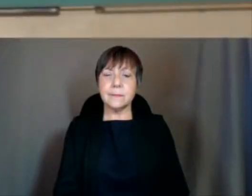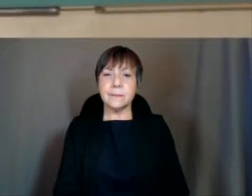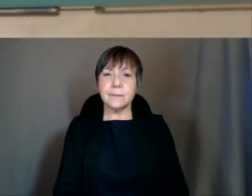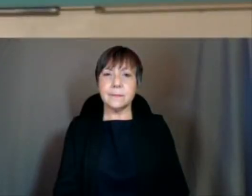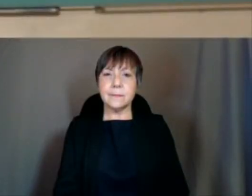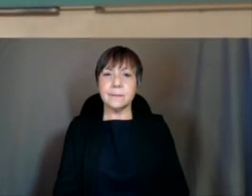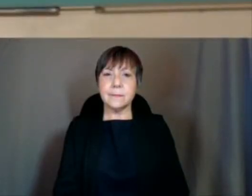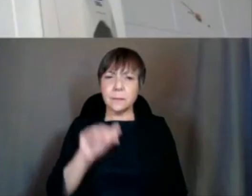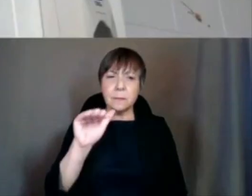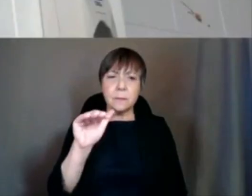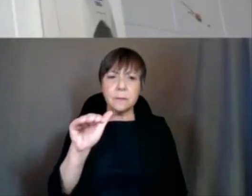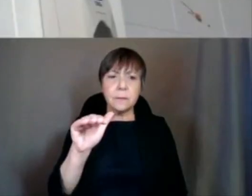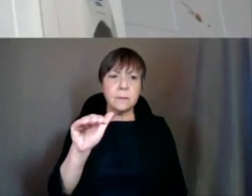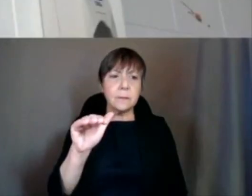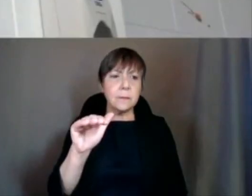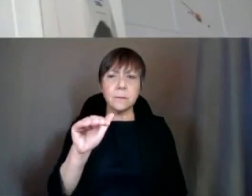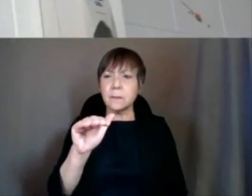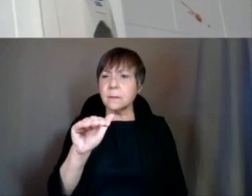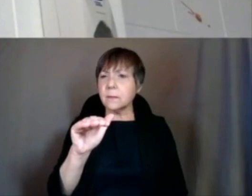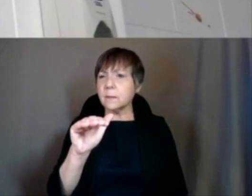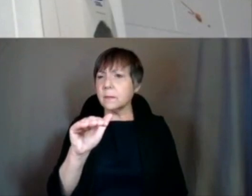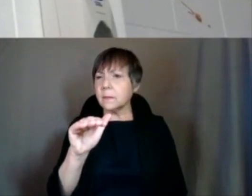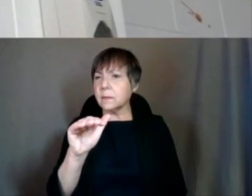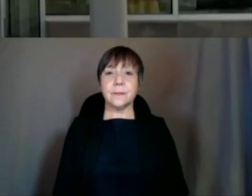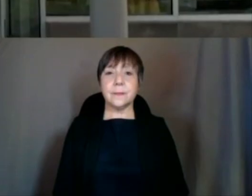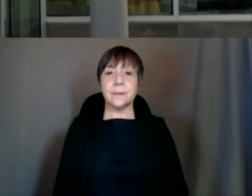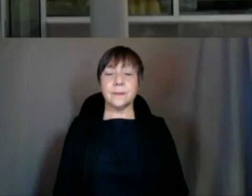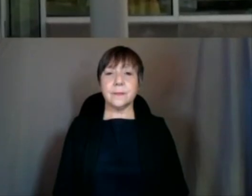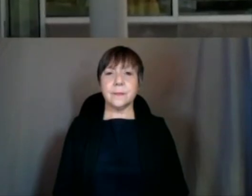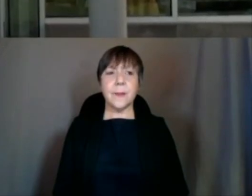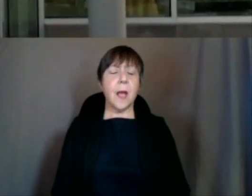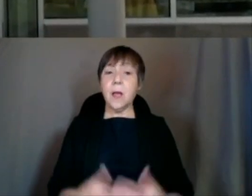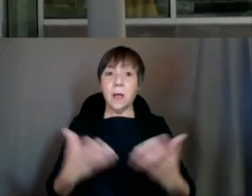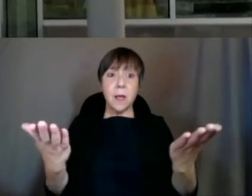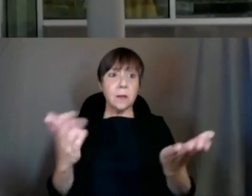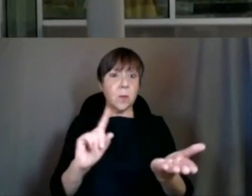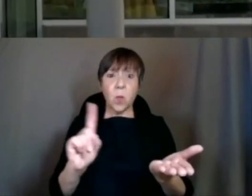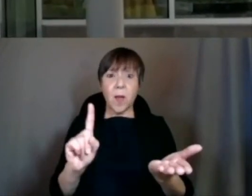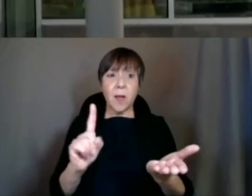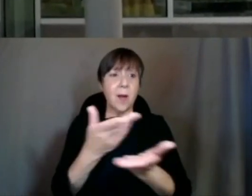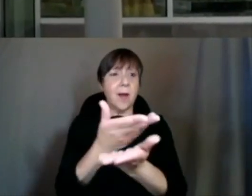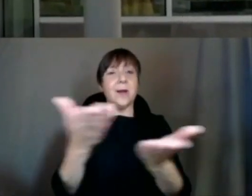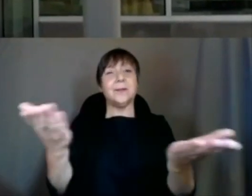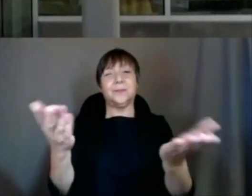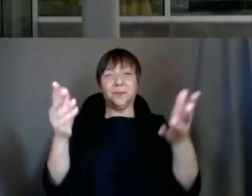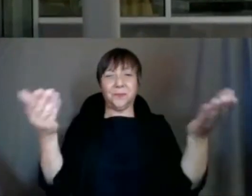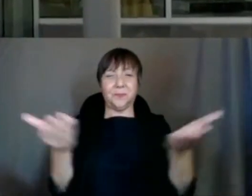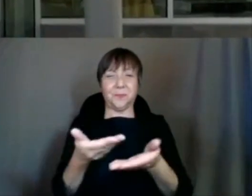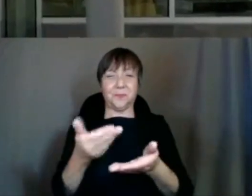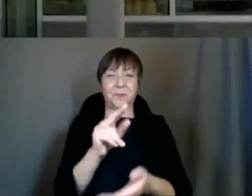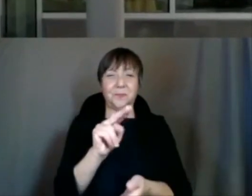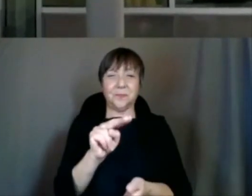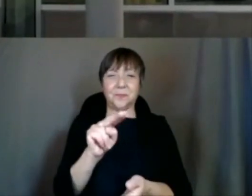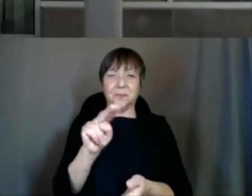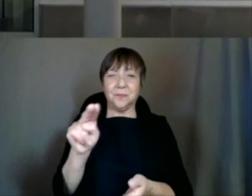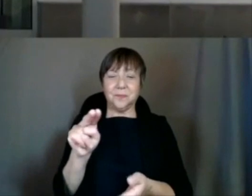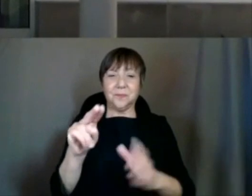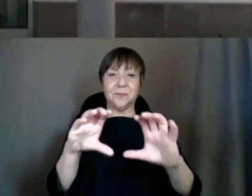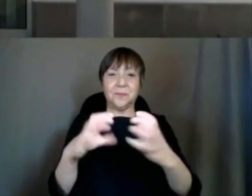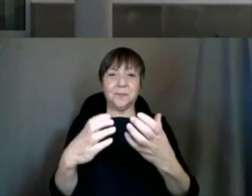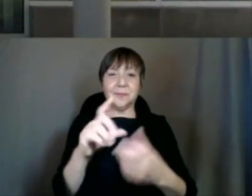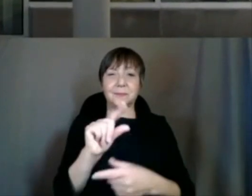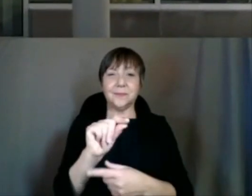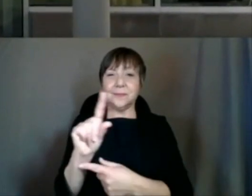classes, and attempting to find items in the Roar store, Dr. Turner soon realizes that something doesn't seem right. The